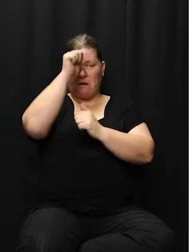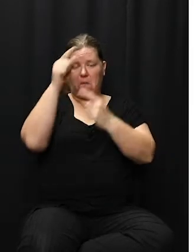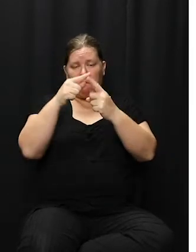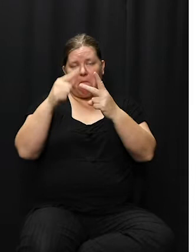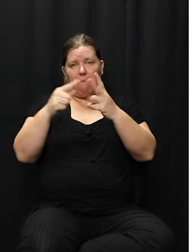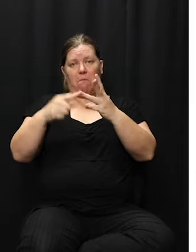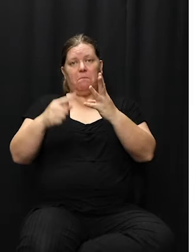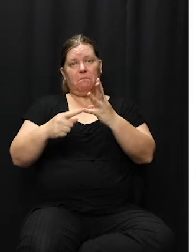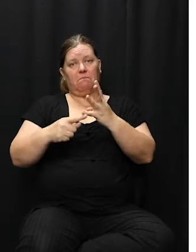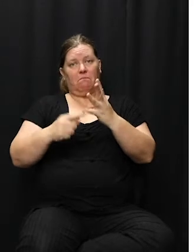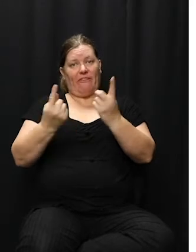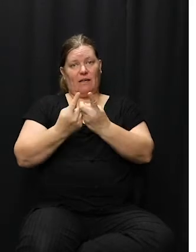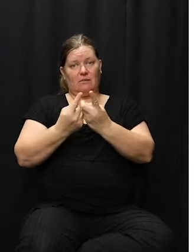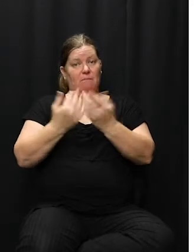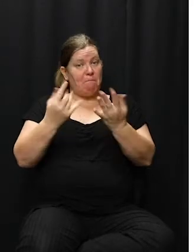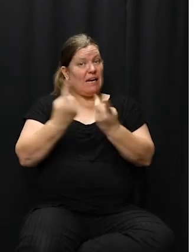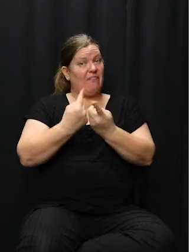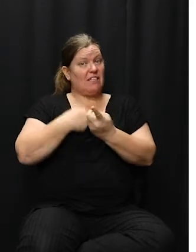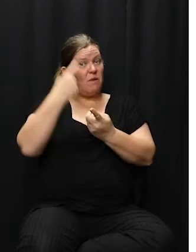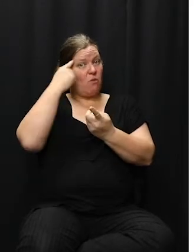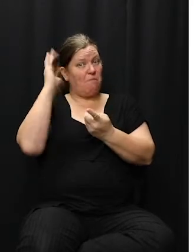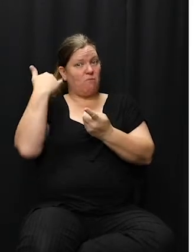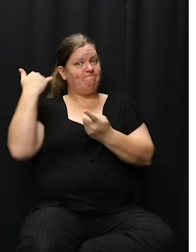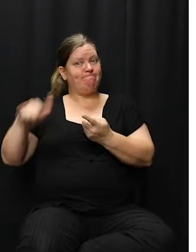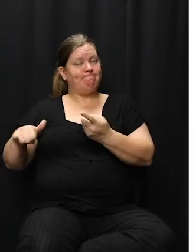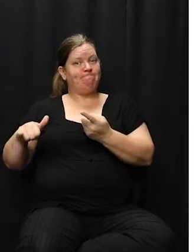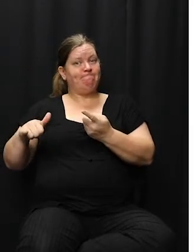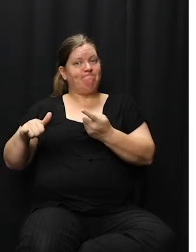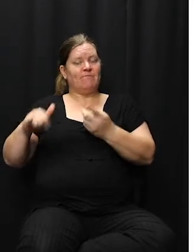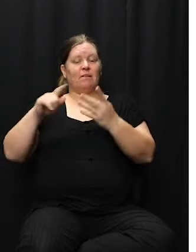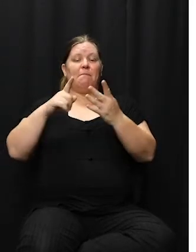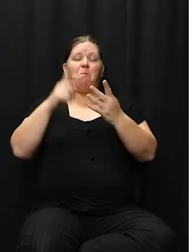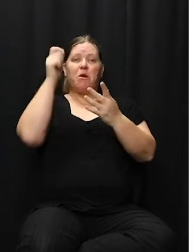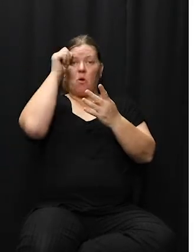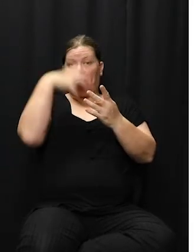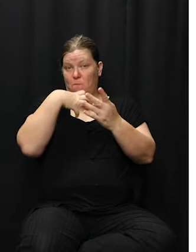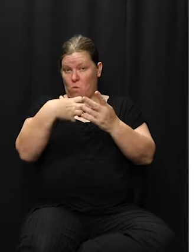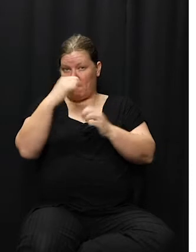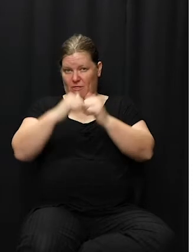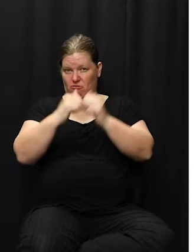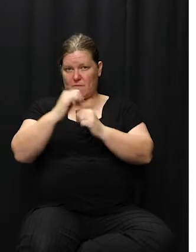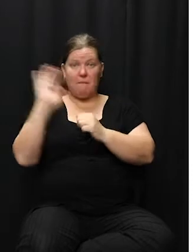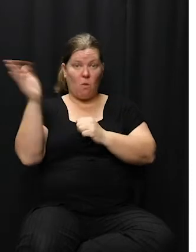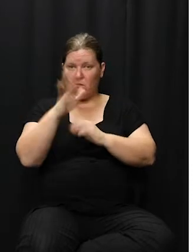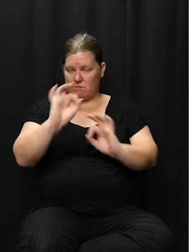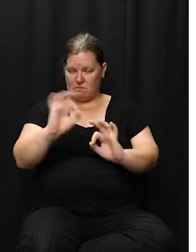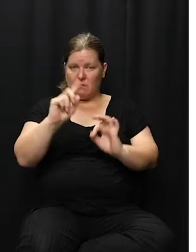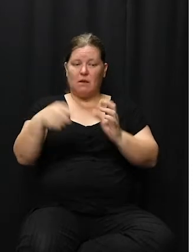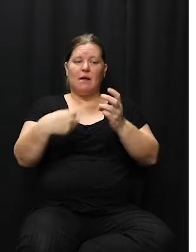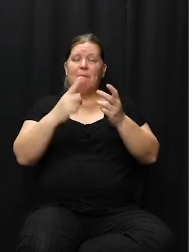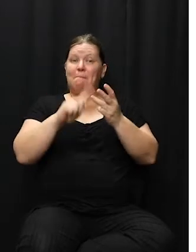grammar. And there are many things we thought before that we've realised, oh, it's not actually so. We don't have all of the grammar